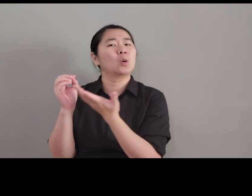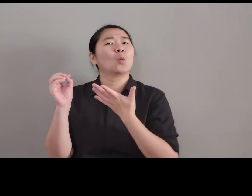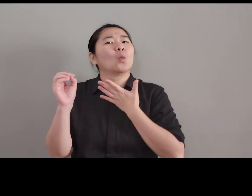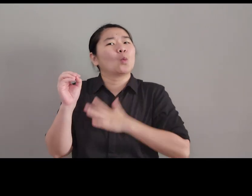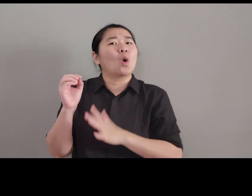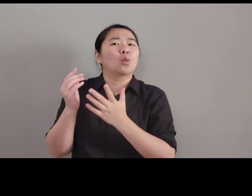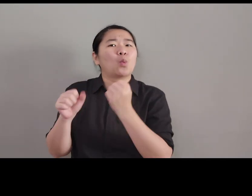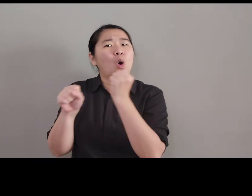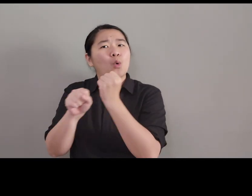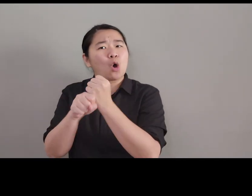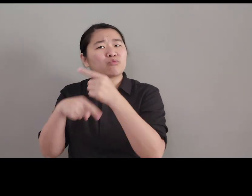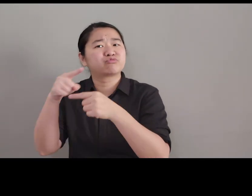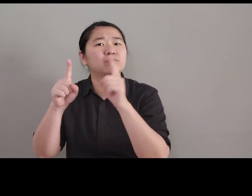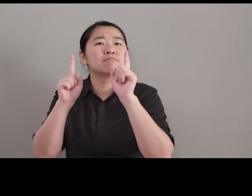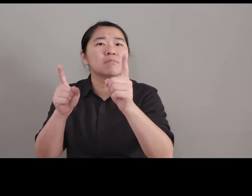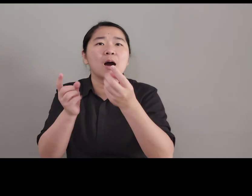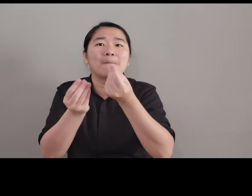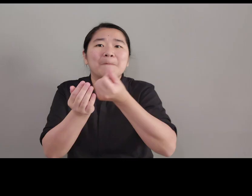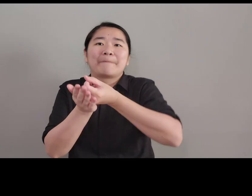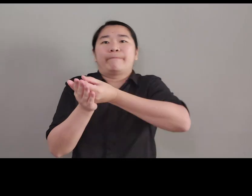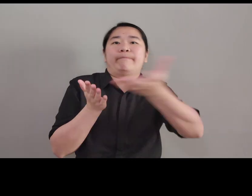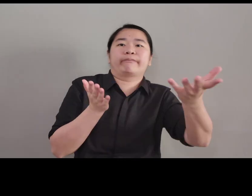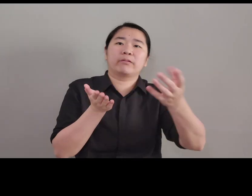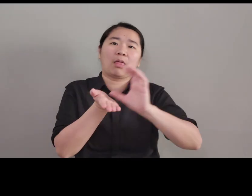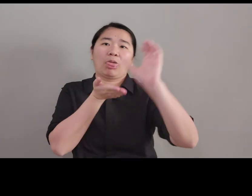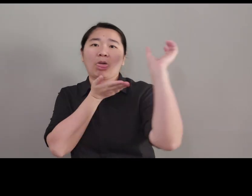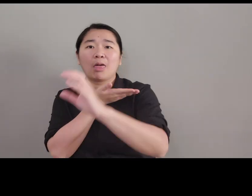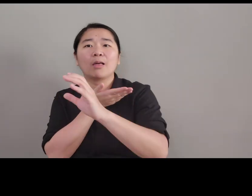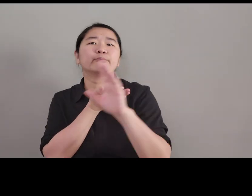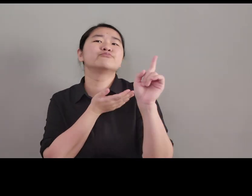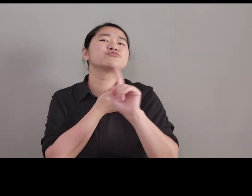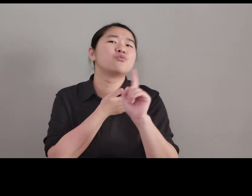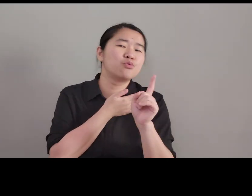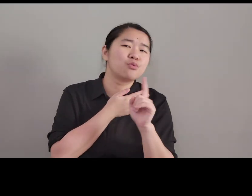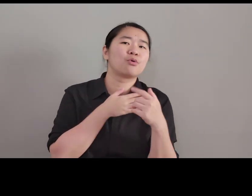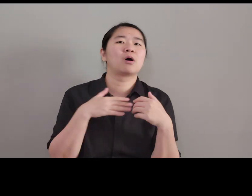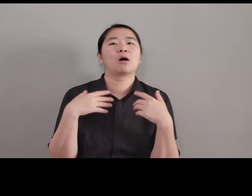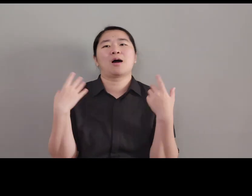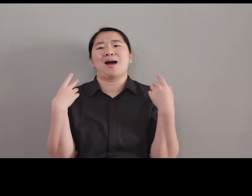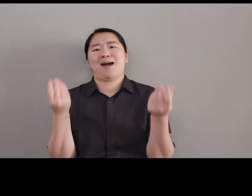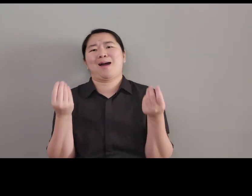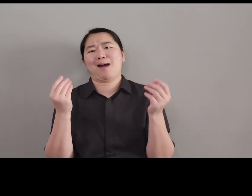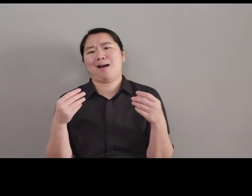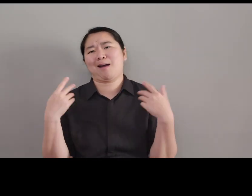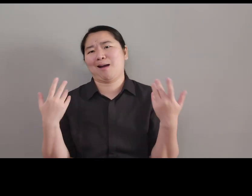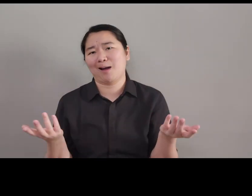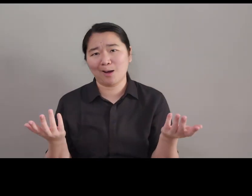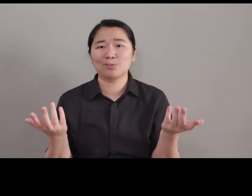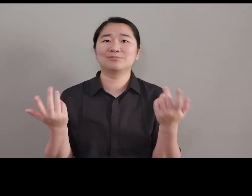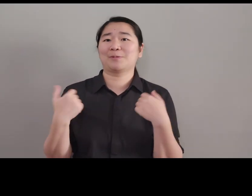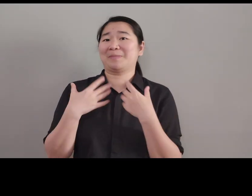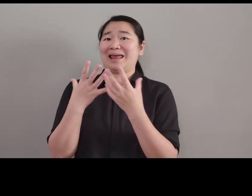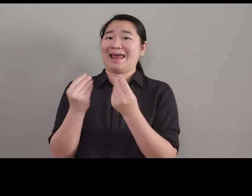that's the part where I go, well, how then? Because like there's so much software that needs